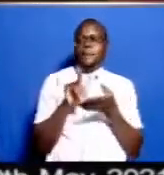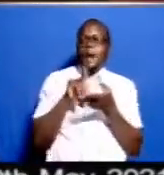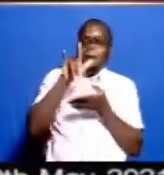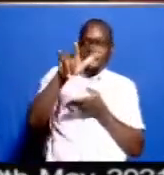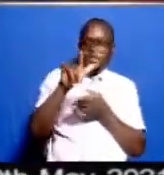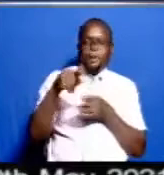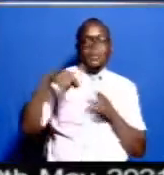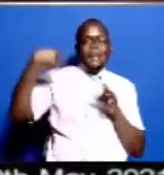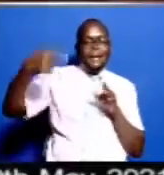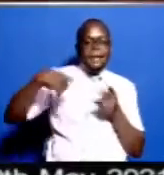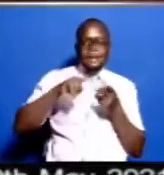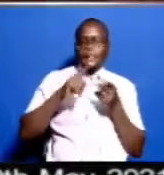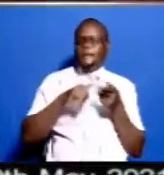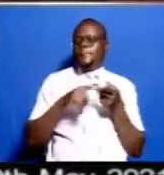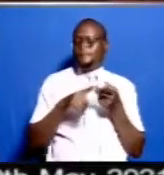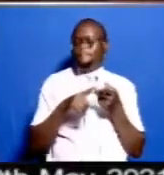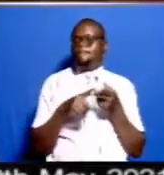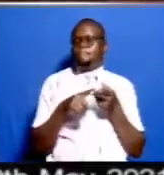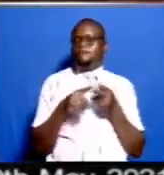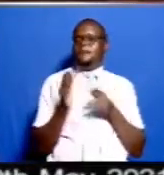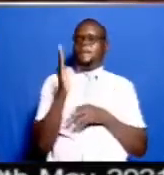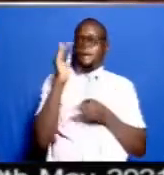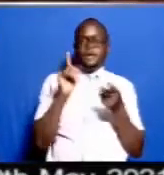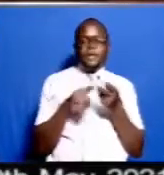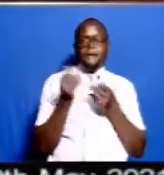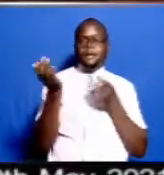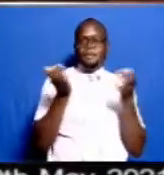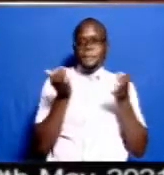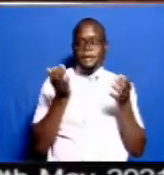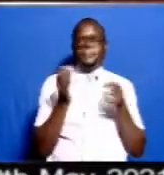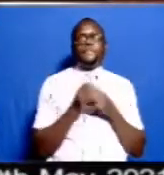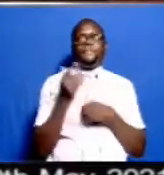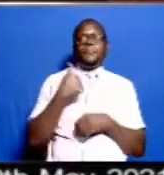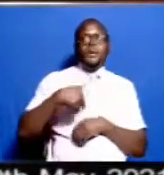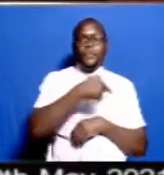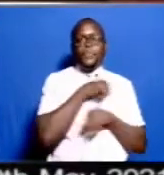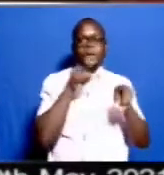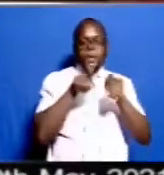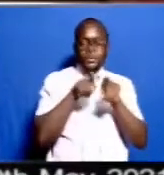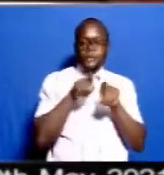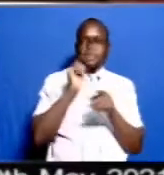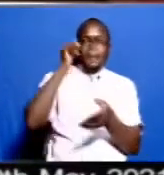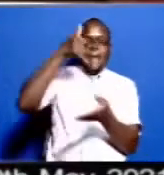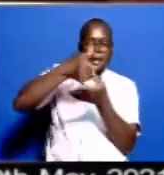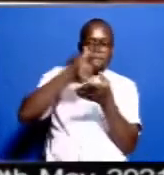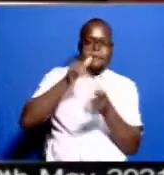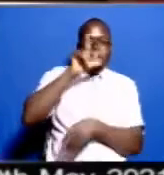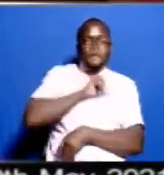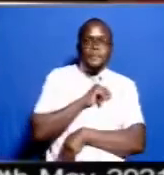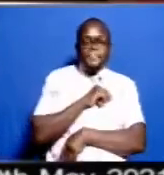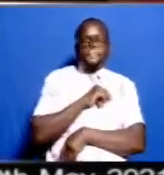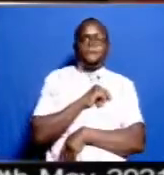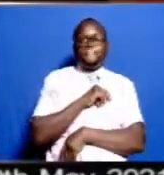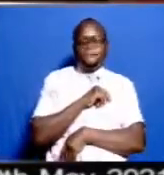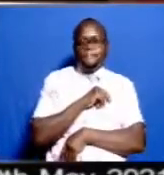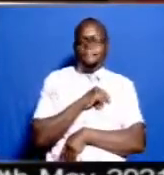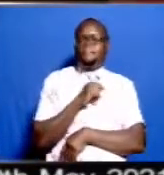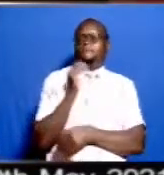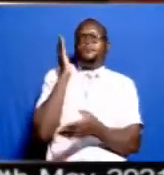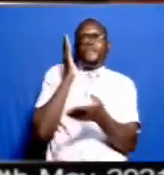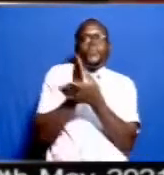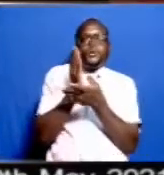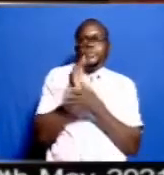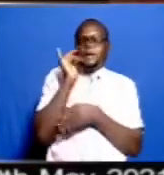industry and security and trade. We also took into consideration the fact